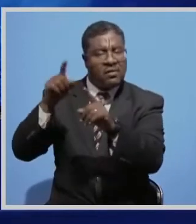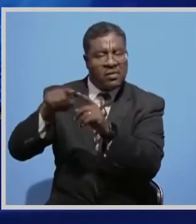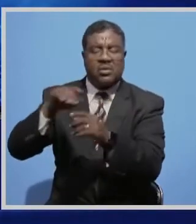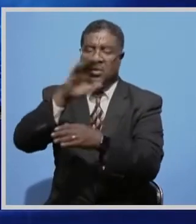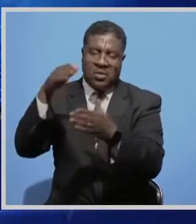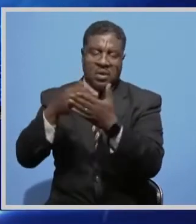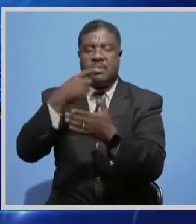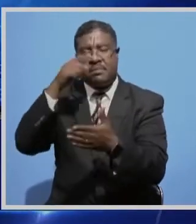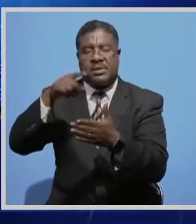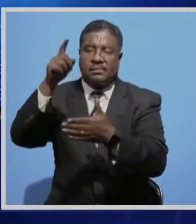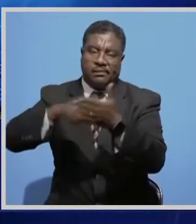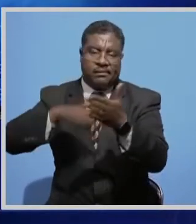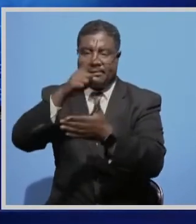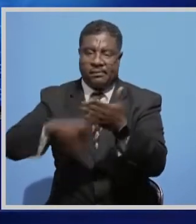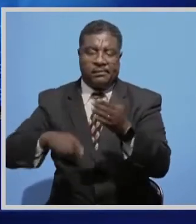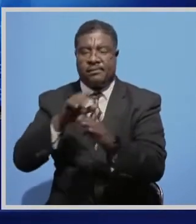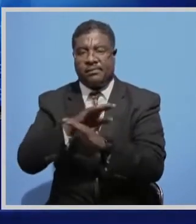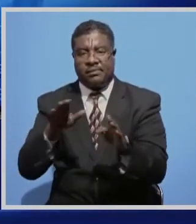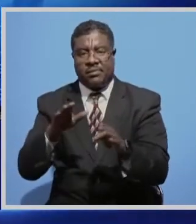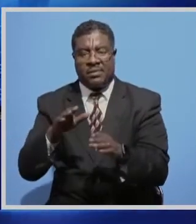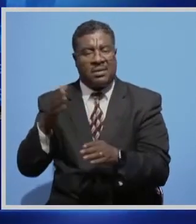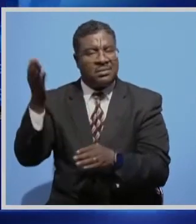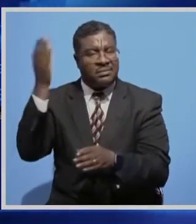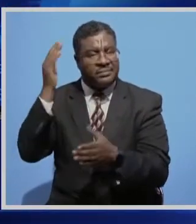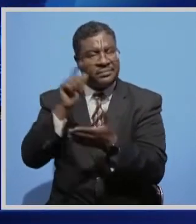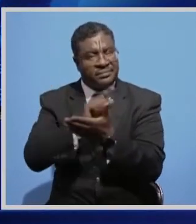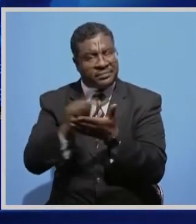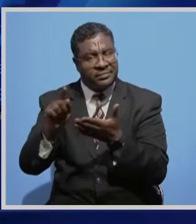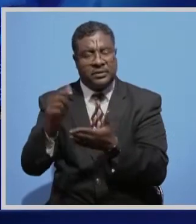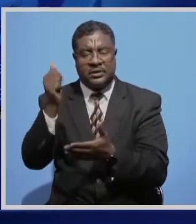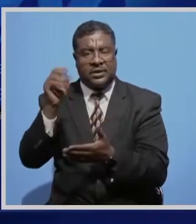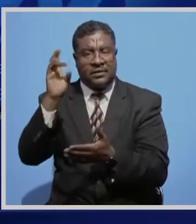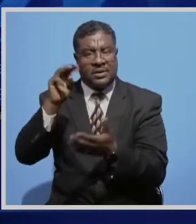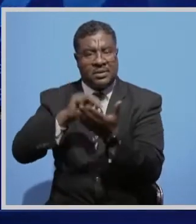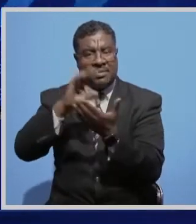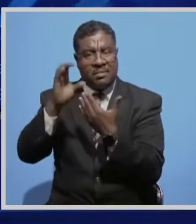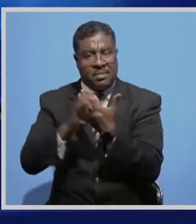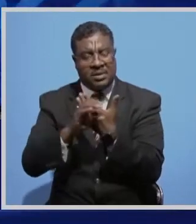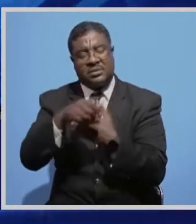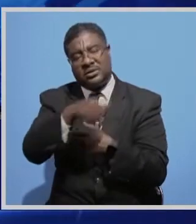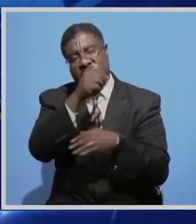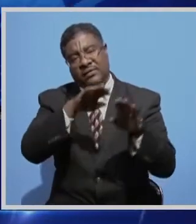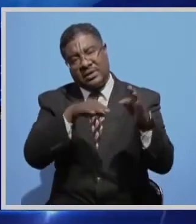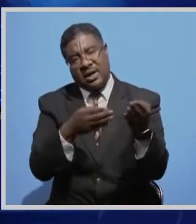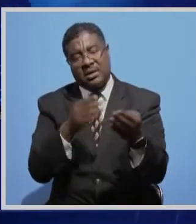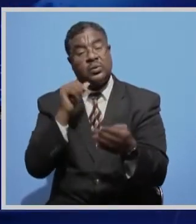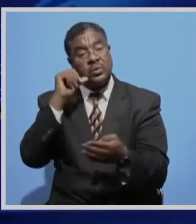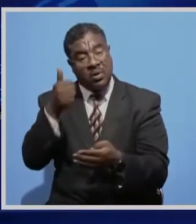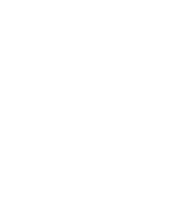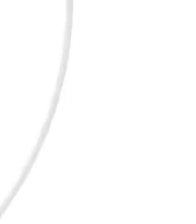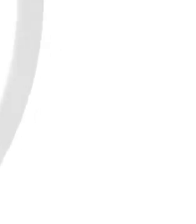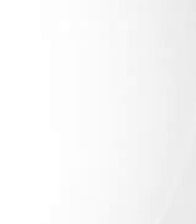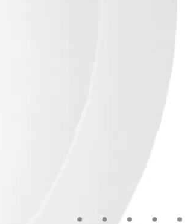cancelled. Dr. Magufuli died last week on Wednesday, 17th March, and will be put to rest tomorrow.